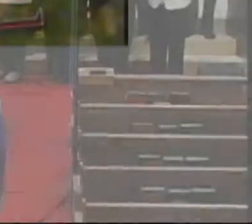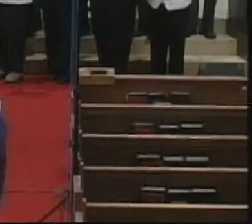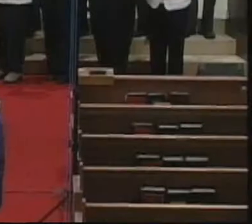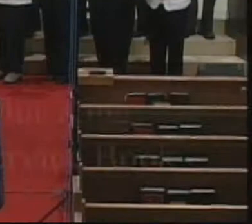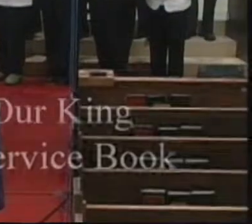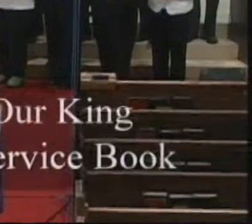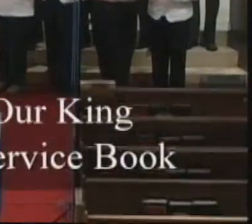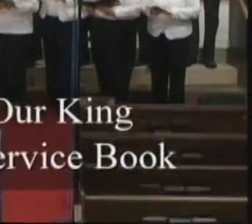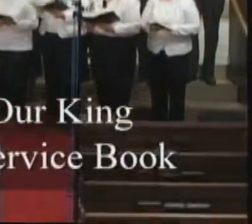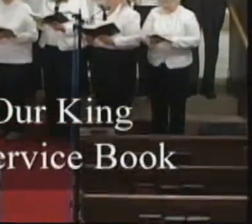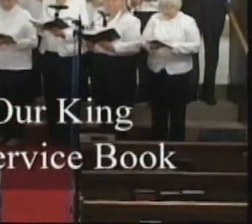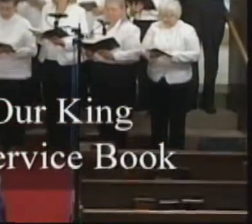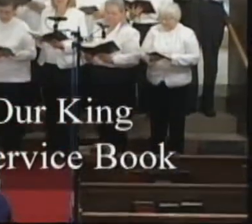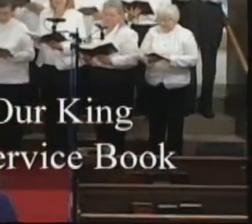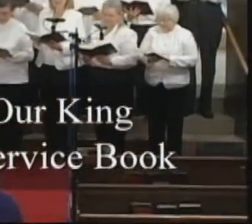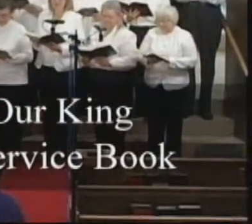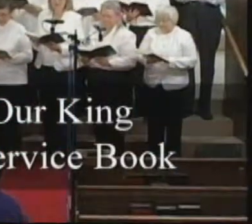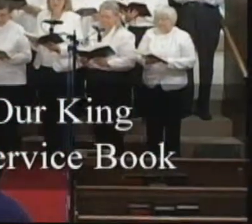hymn.